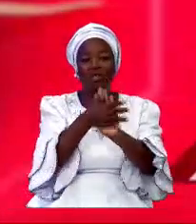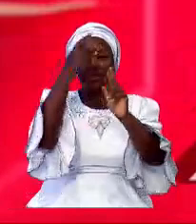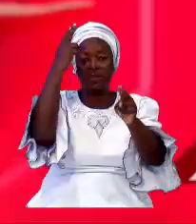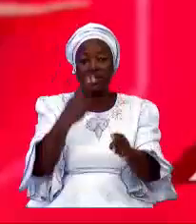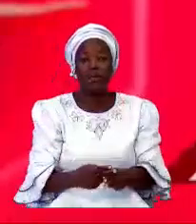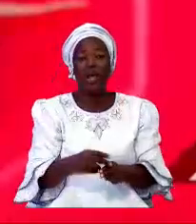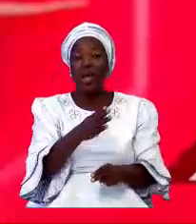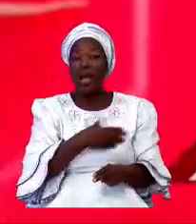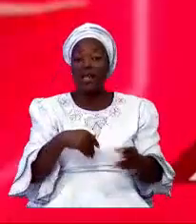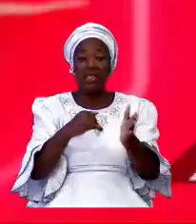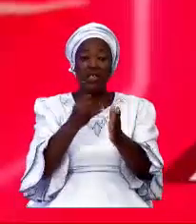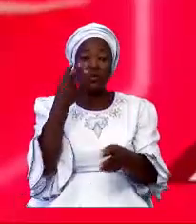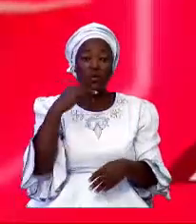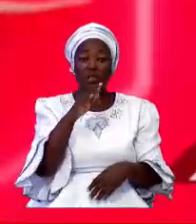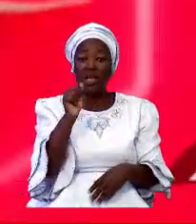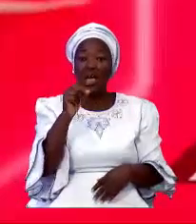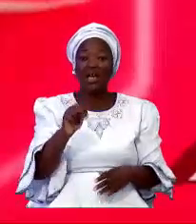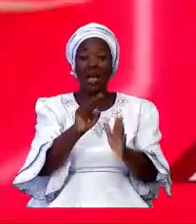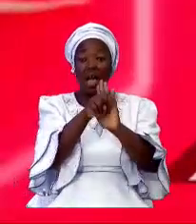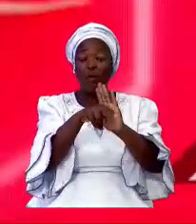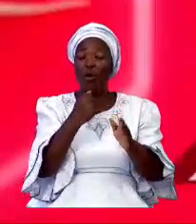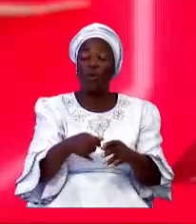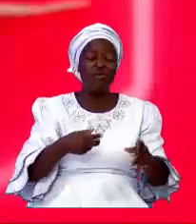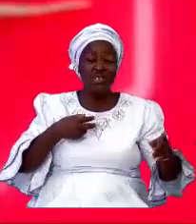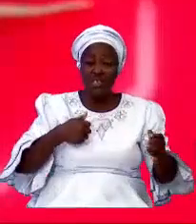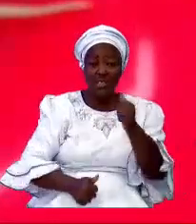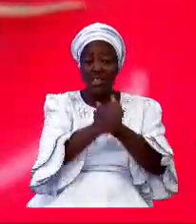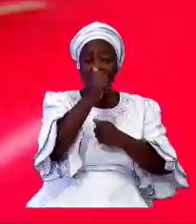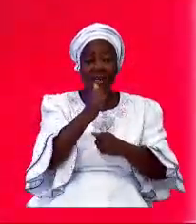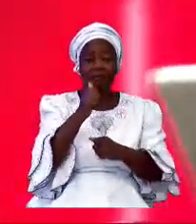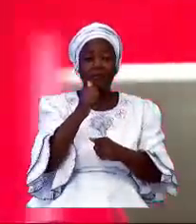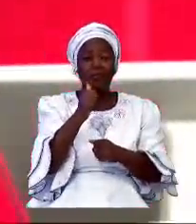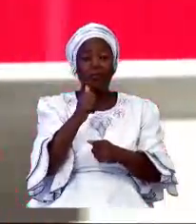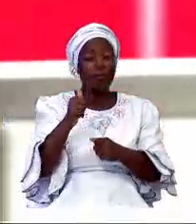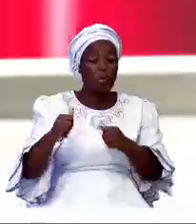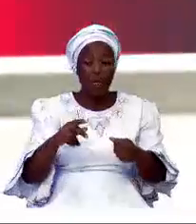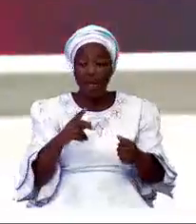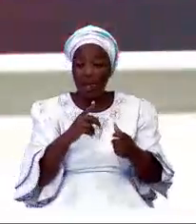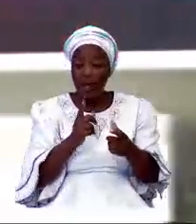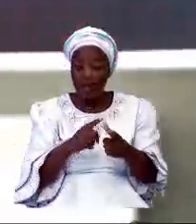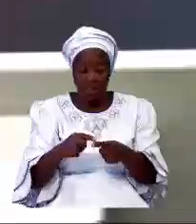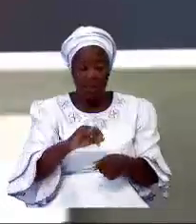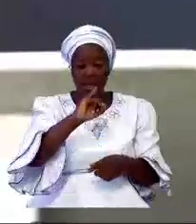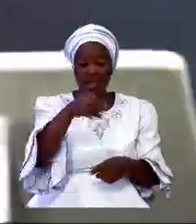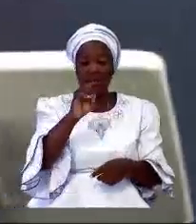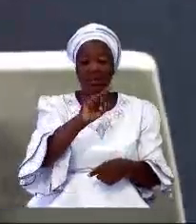you power for your hour. It was an hour of peril.